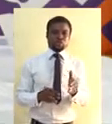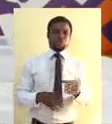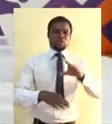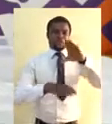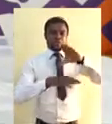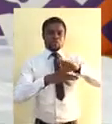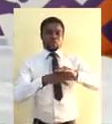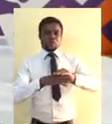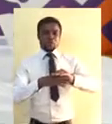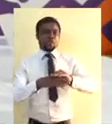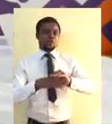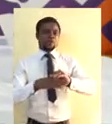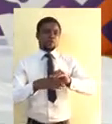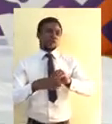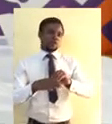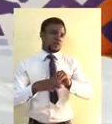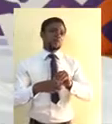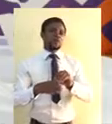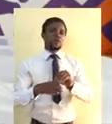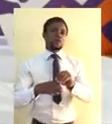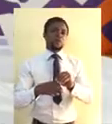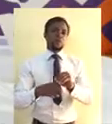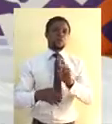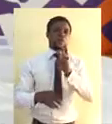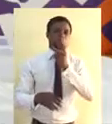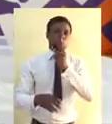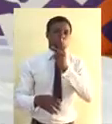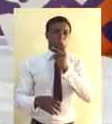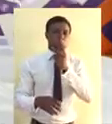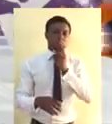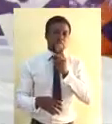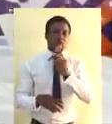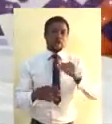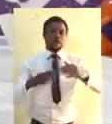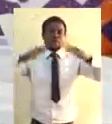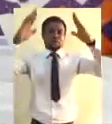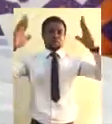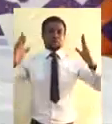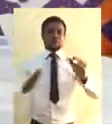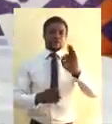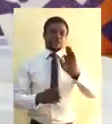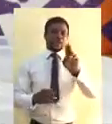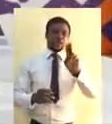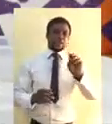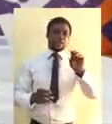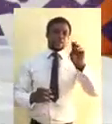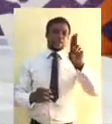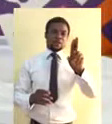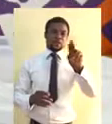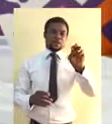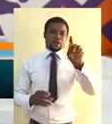called, drumroll, water fountain. Have you ever seen a water fountain